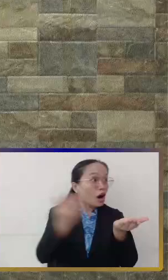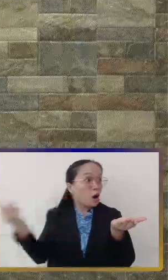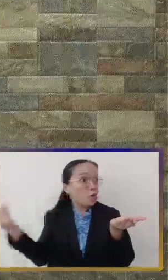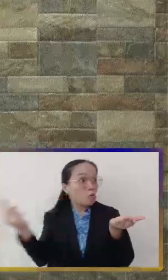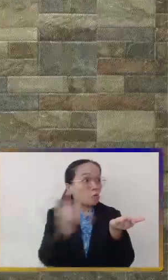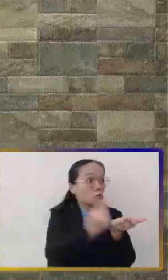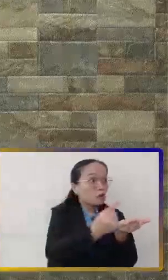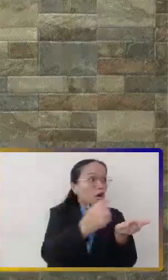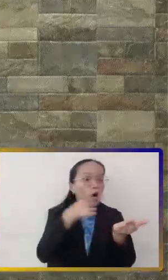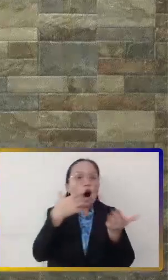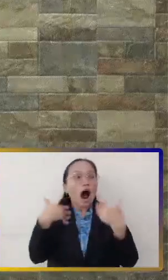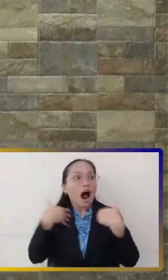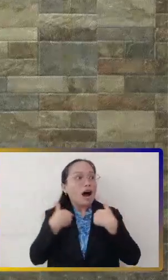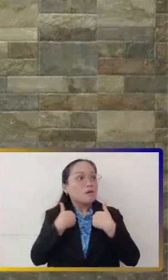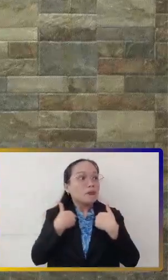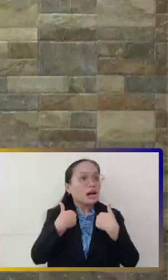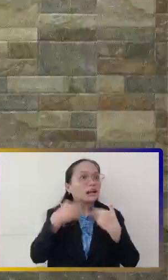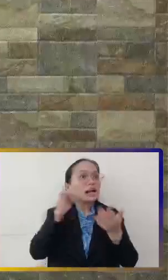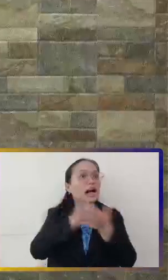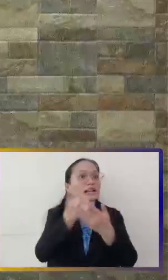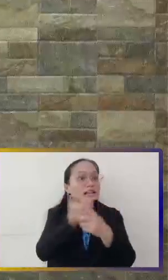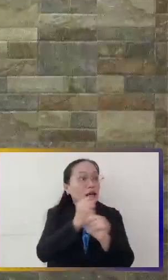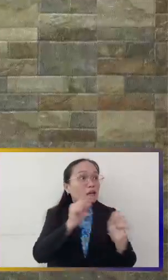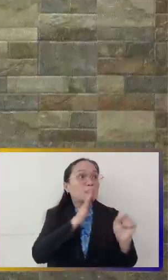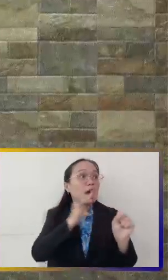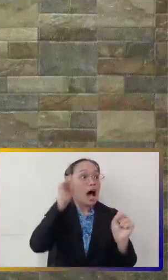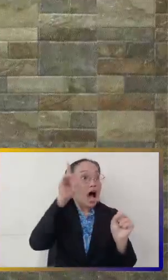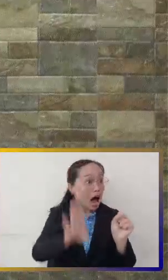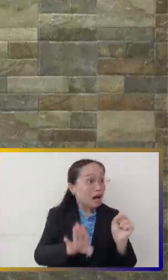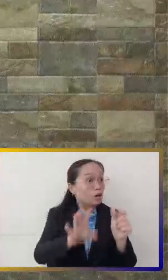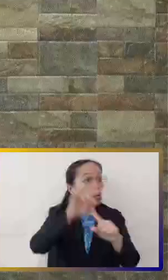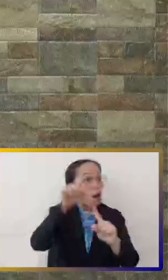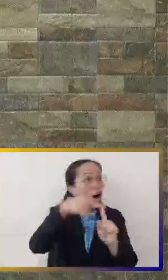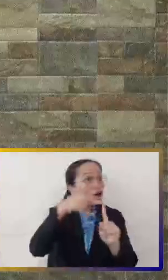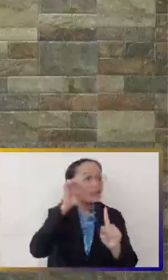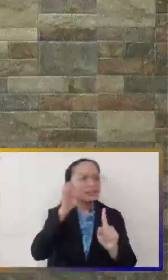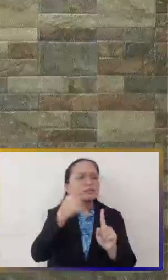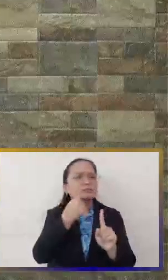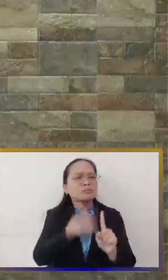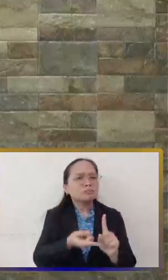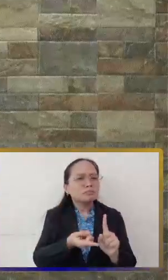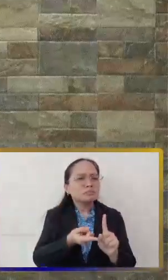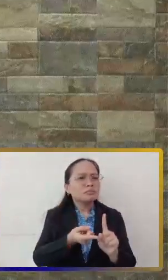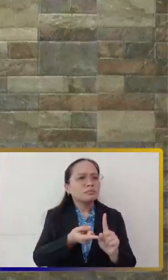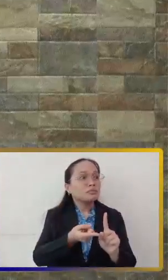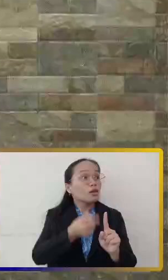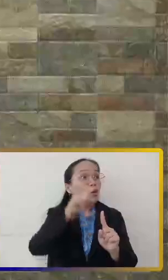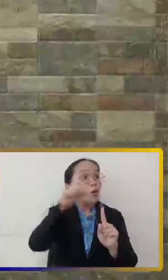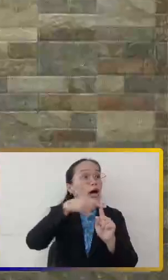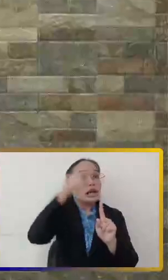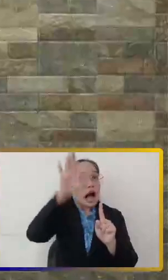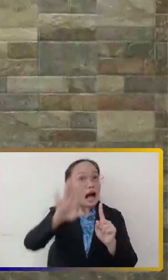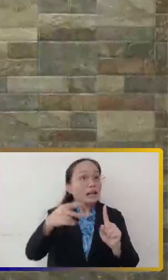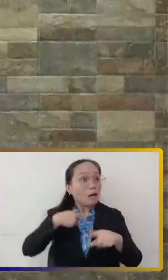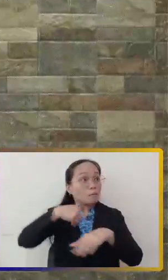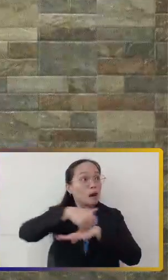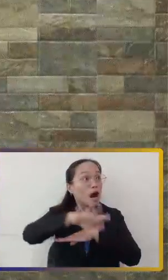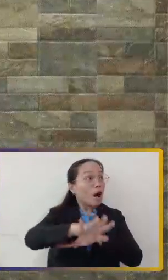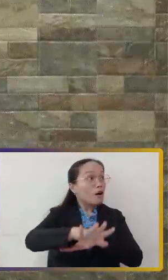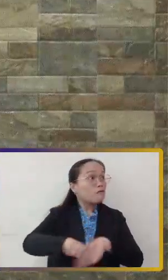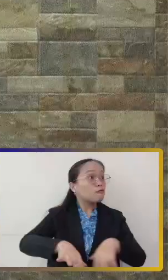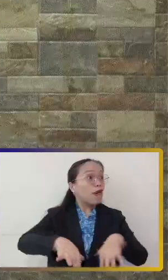Diyos na dadalhin o isisave ng Panginoon when He sent the universal flood.